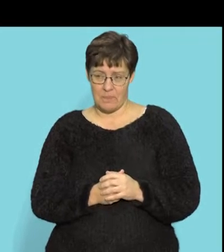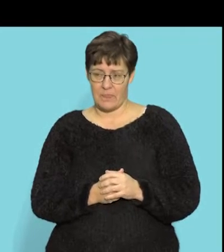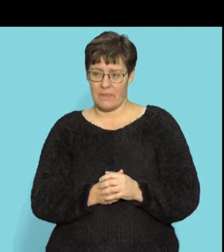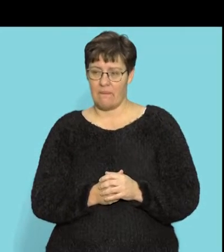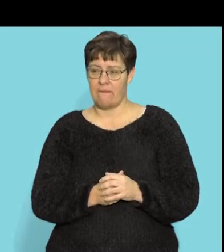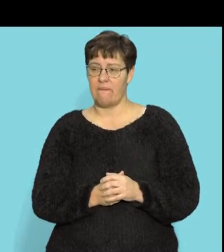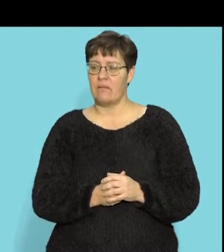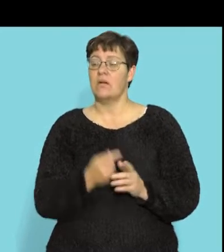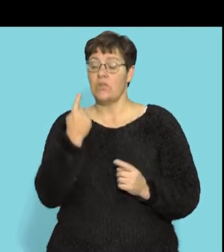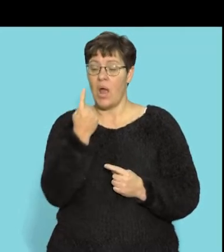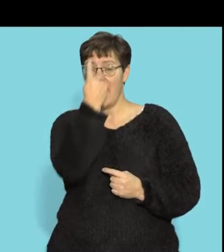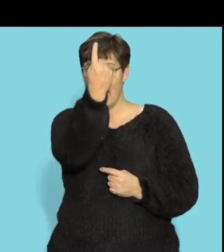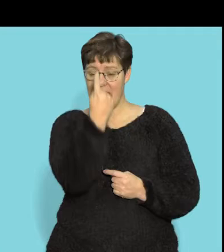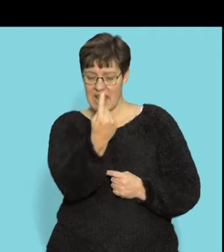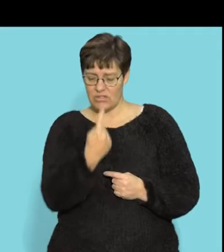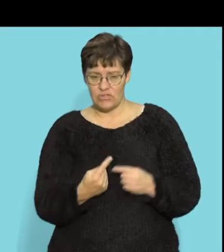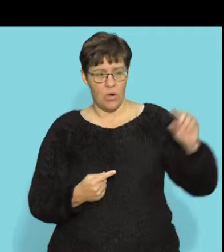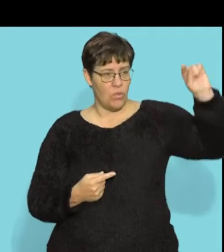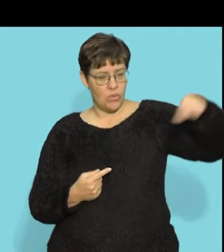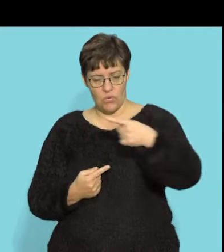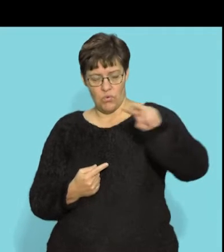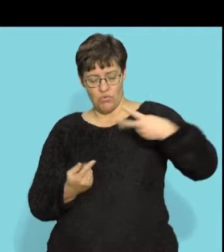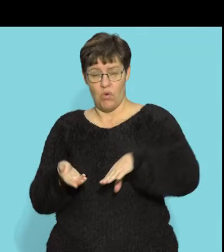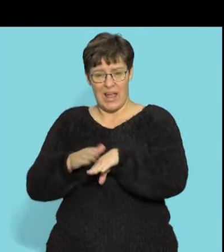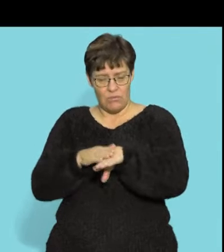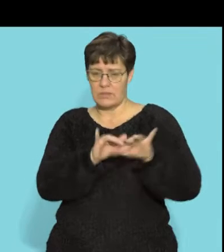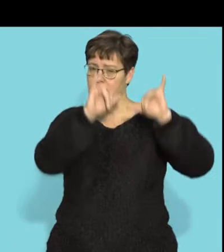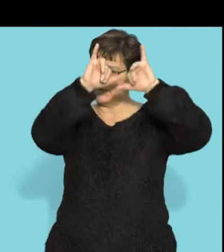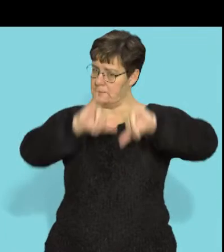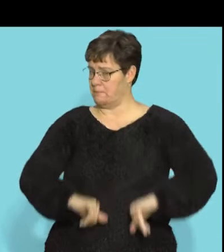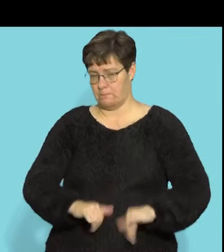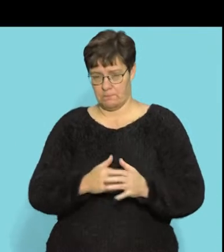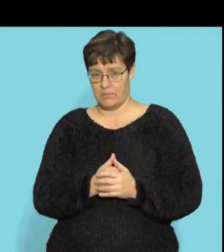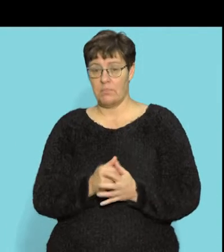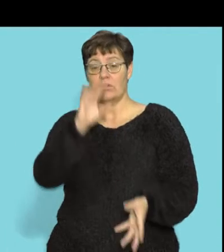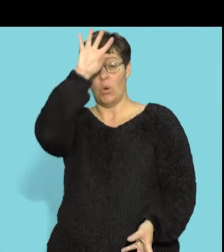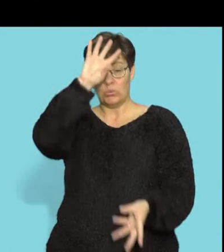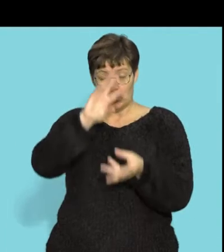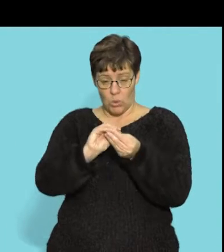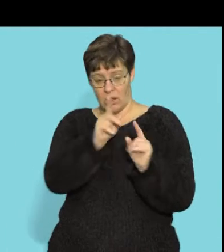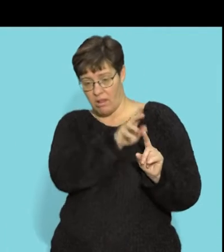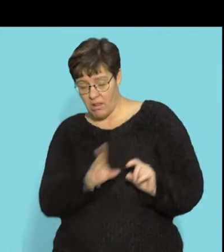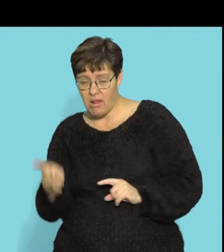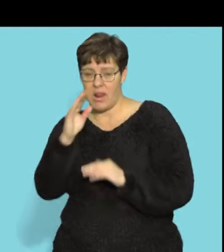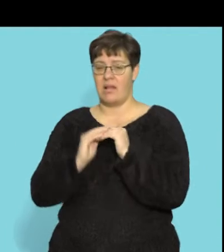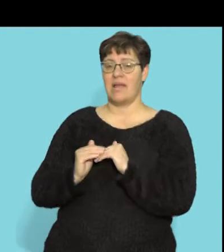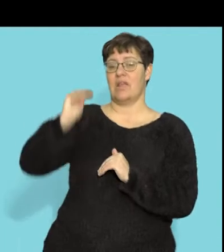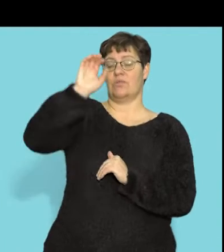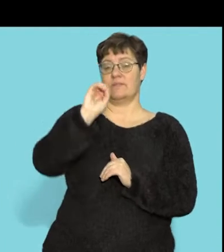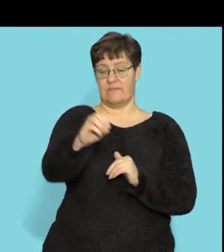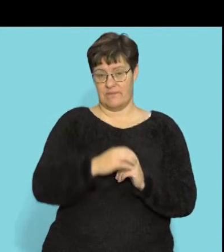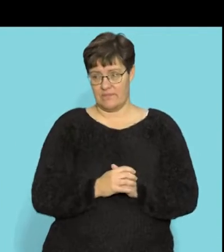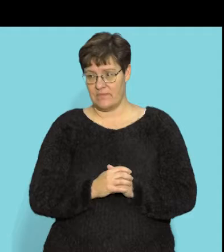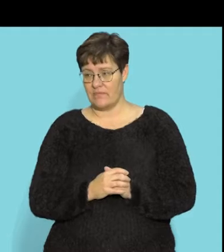fact, okay? The current through each bulb stays the same, okay? But the total current increased. So we saw